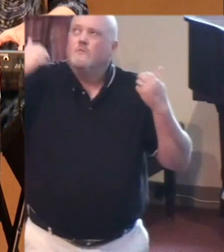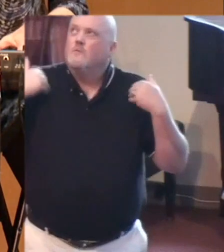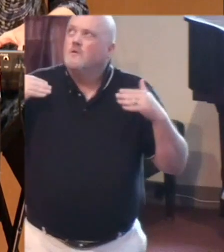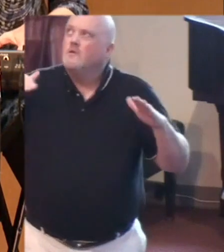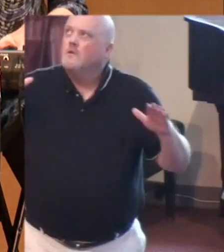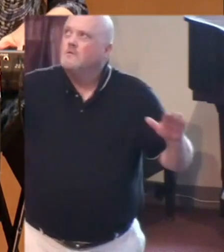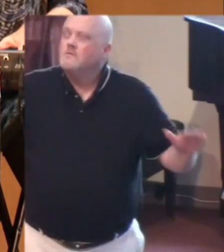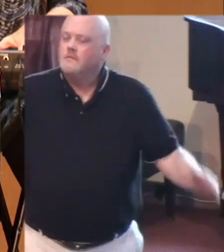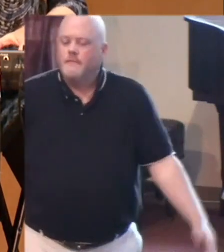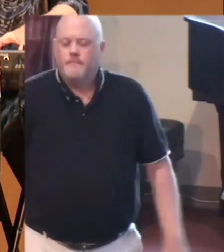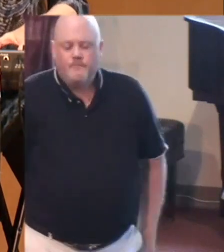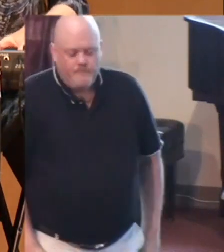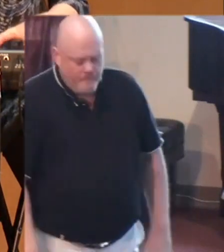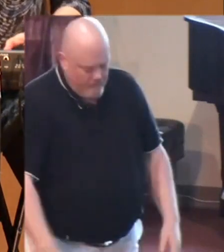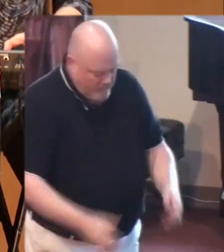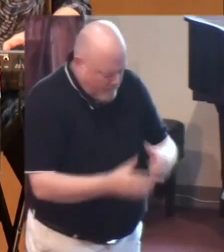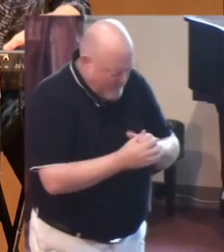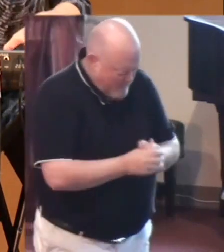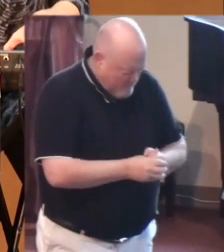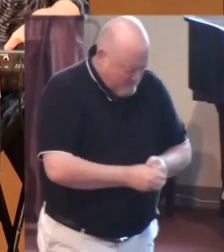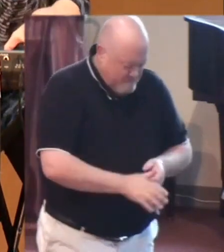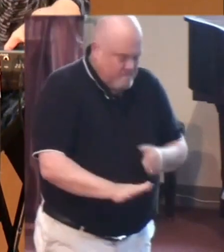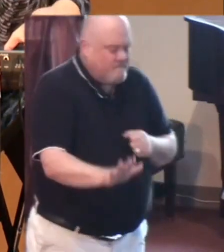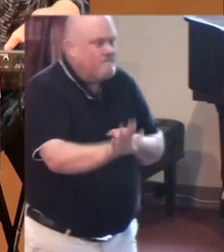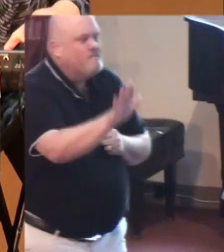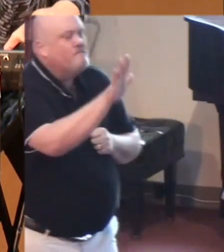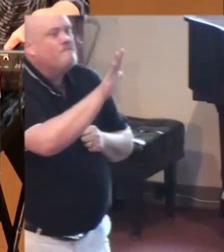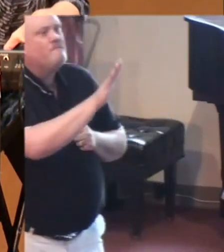angels' wings. And